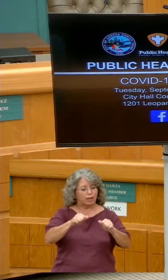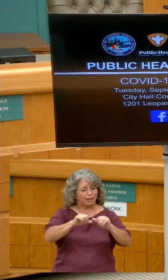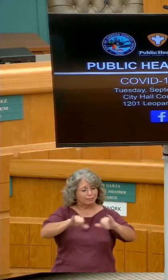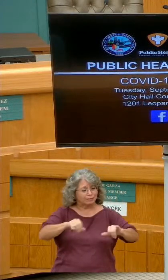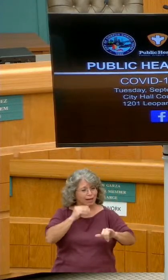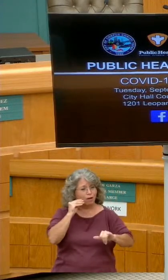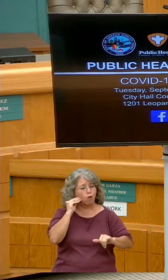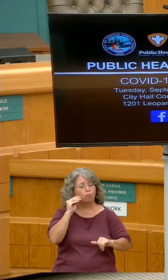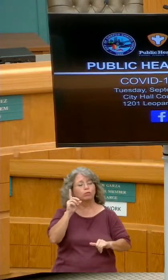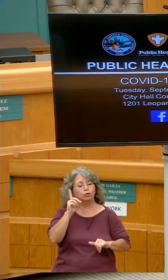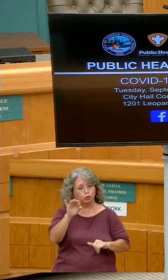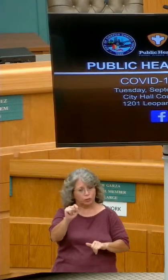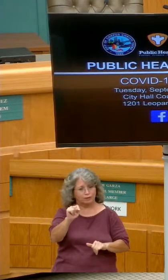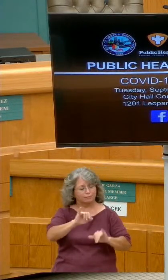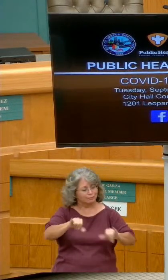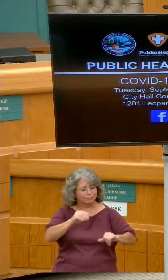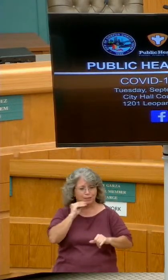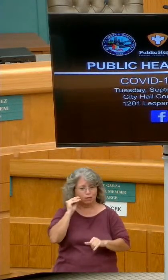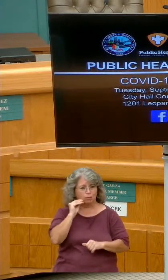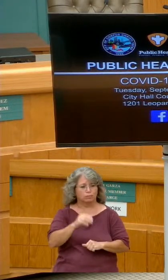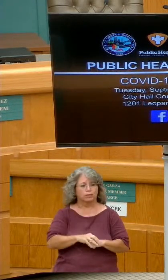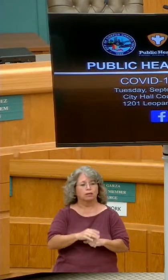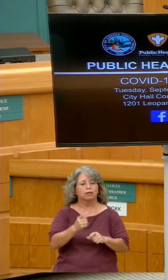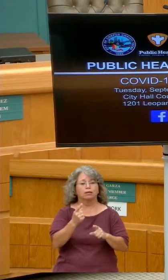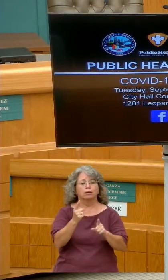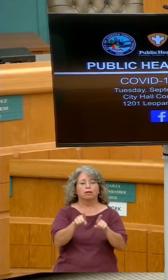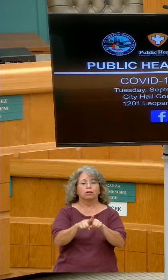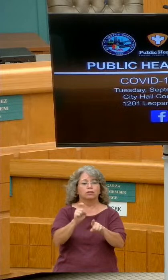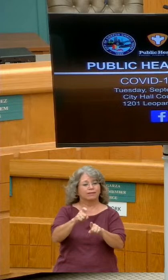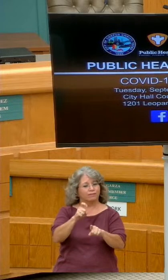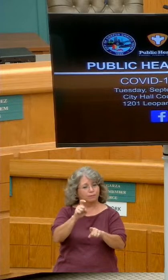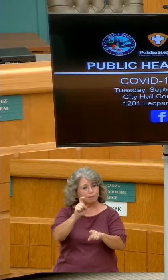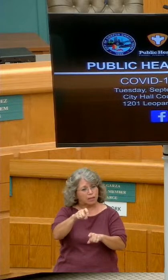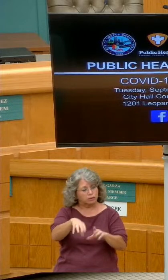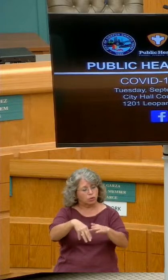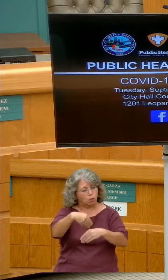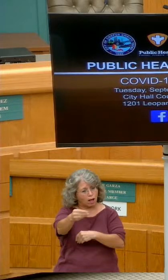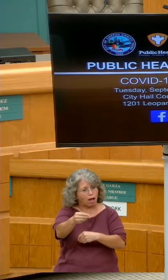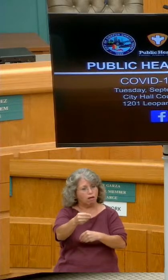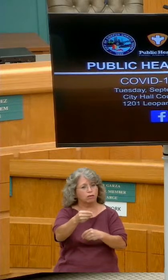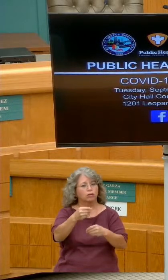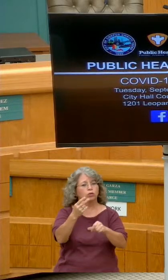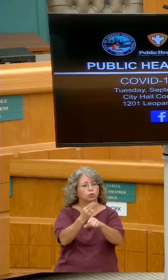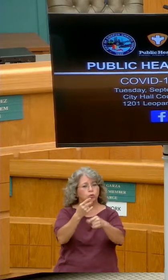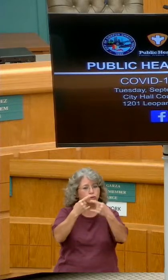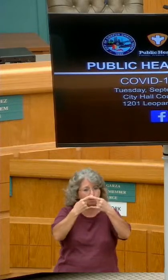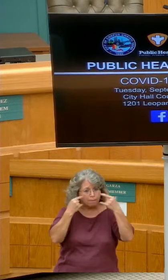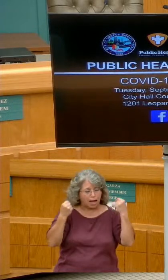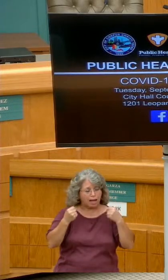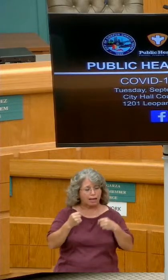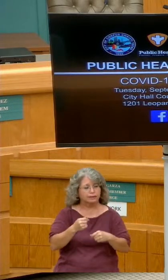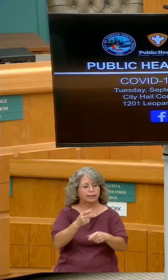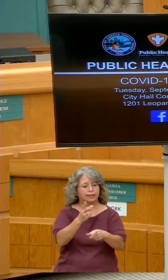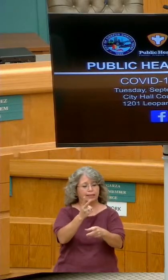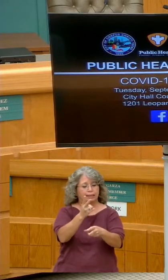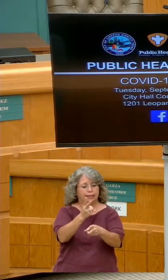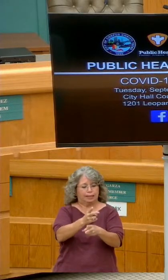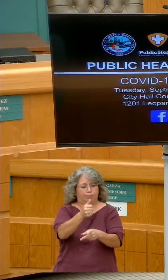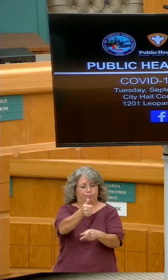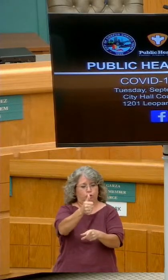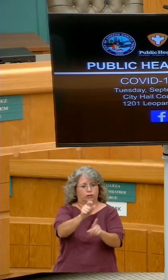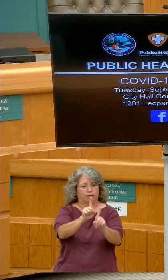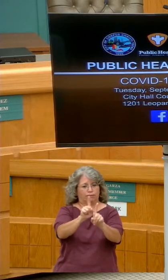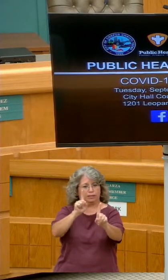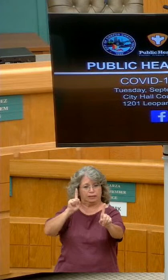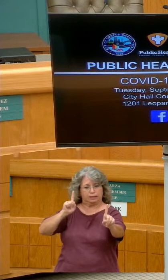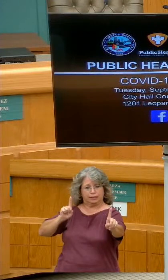you can also wear a mask when out. You can also practice your social distancing yourself as far away from others as possible. You